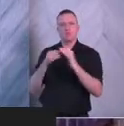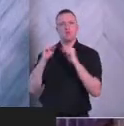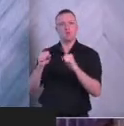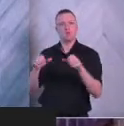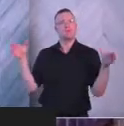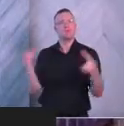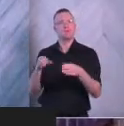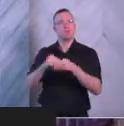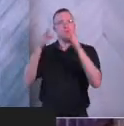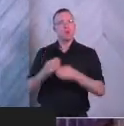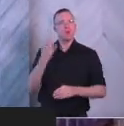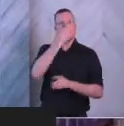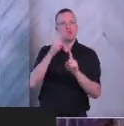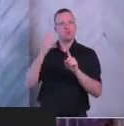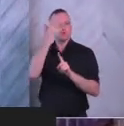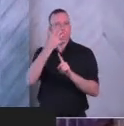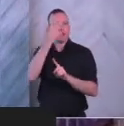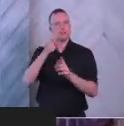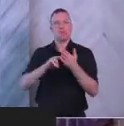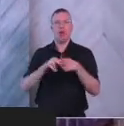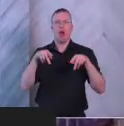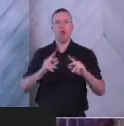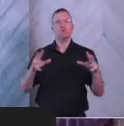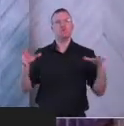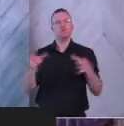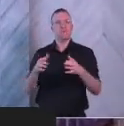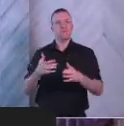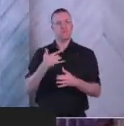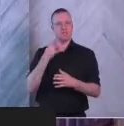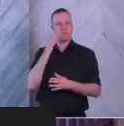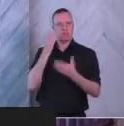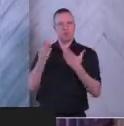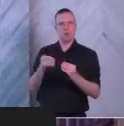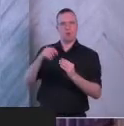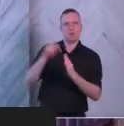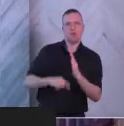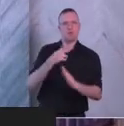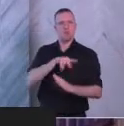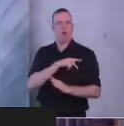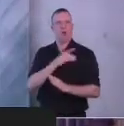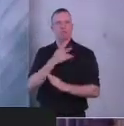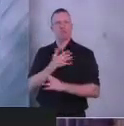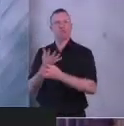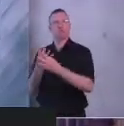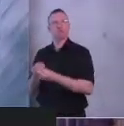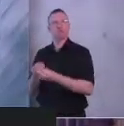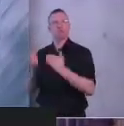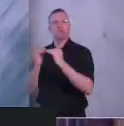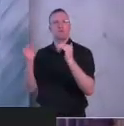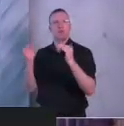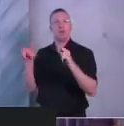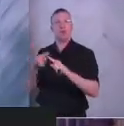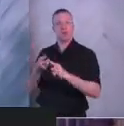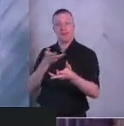person and face to face so that we can actually feel the experience on a deeper and personal level. And only then, when